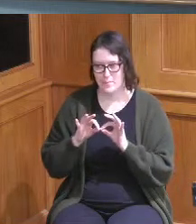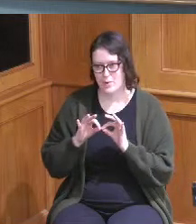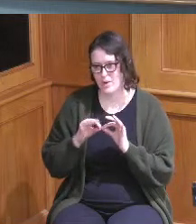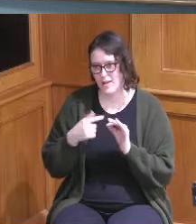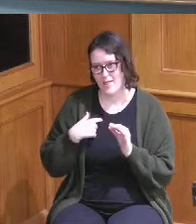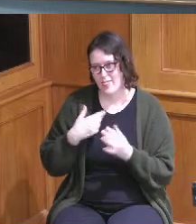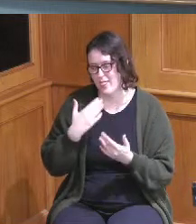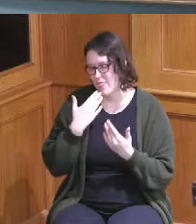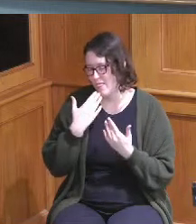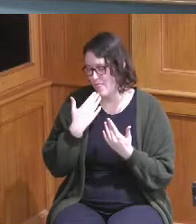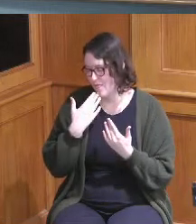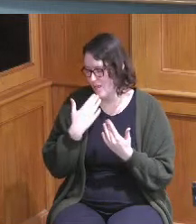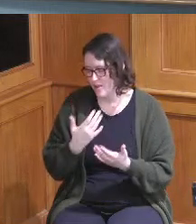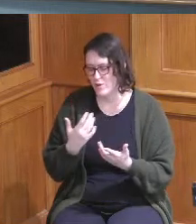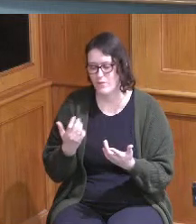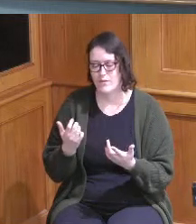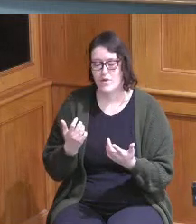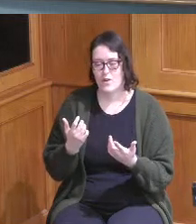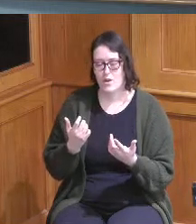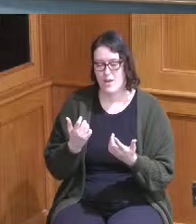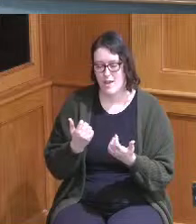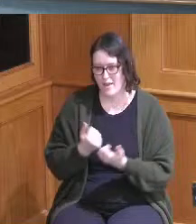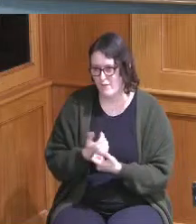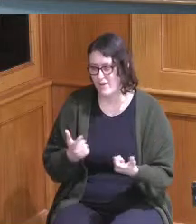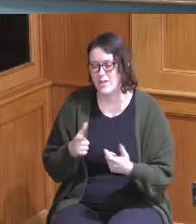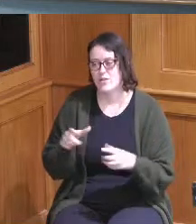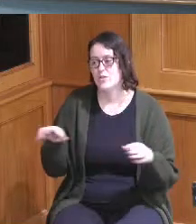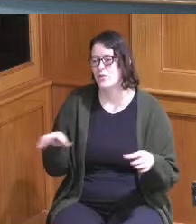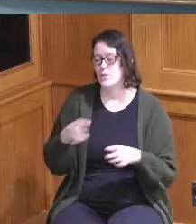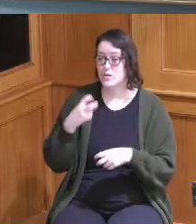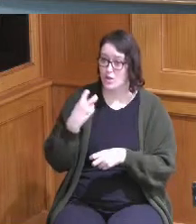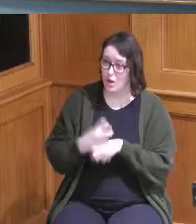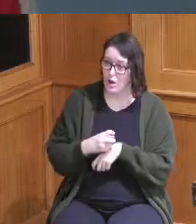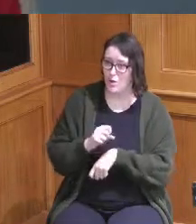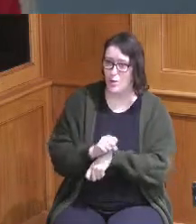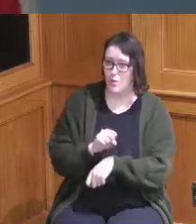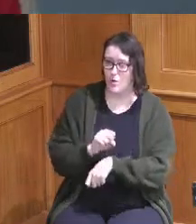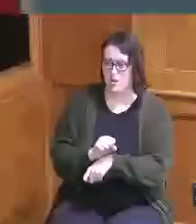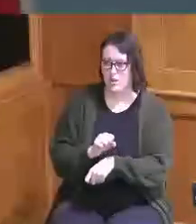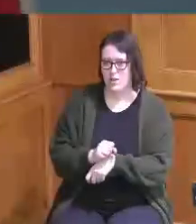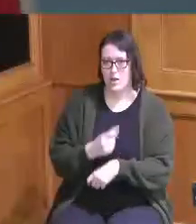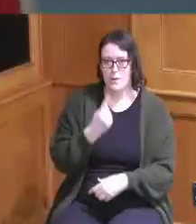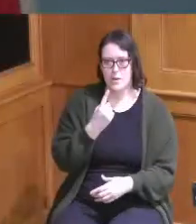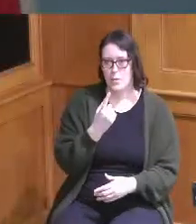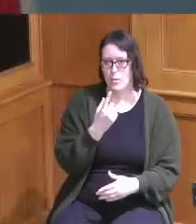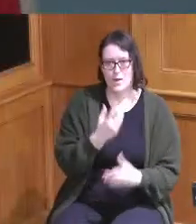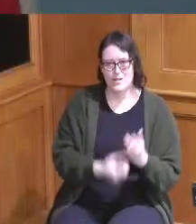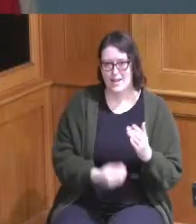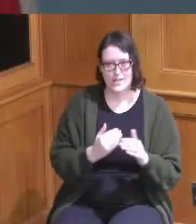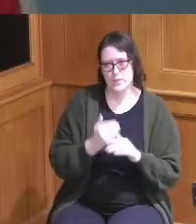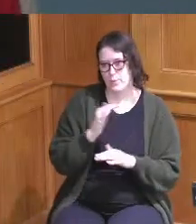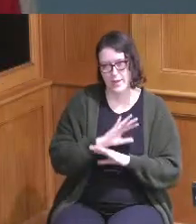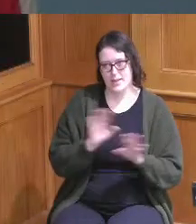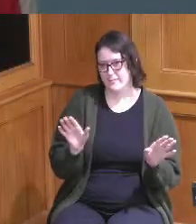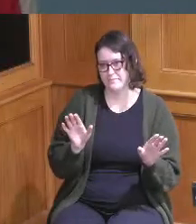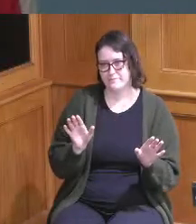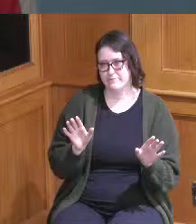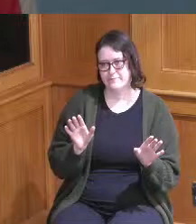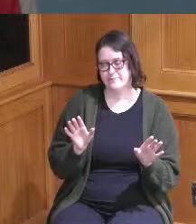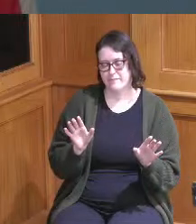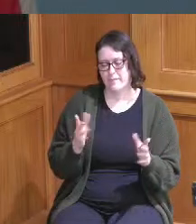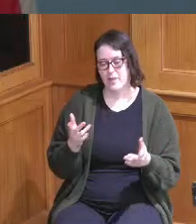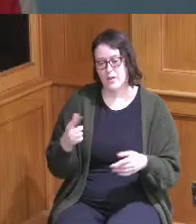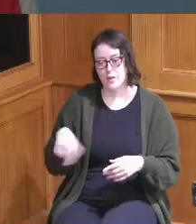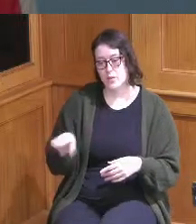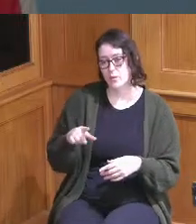thank you for all your hard work, all that's been done. One death is too many. You guys